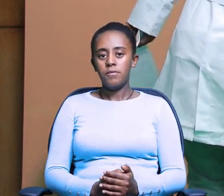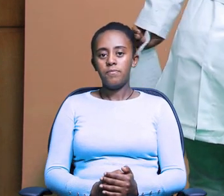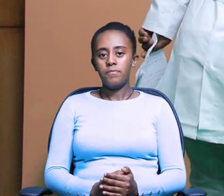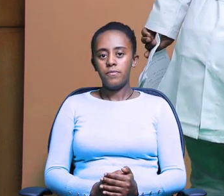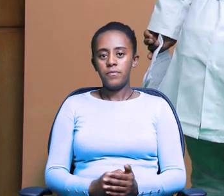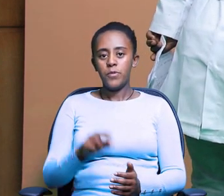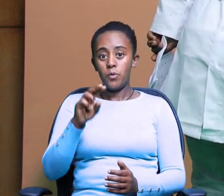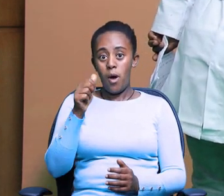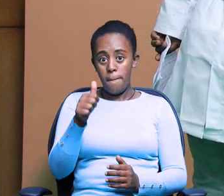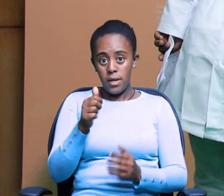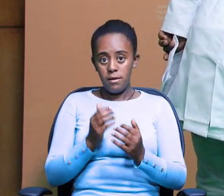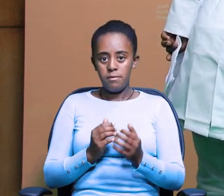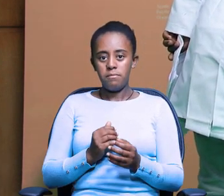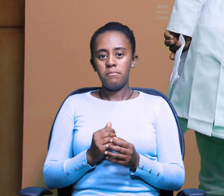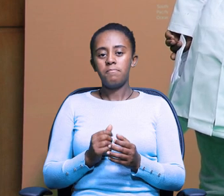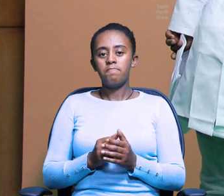2 ampere passing